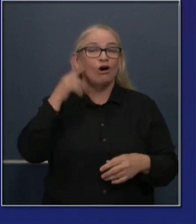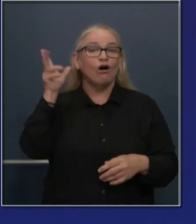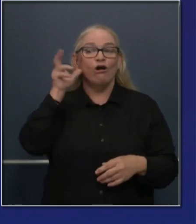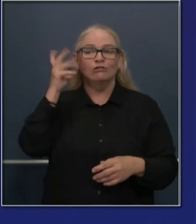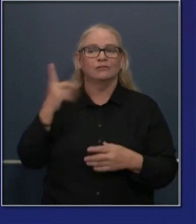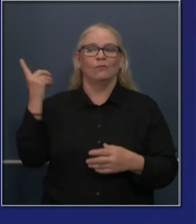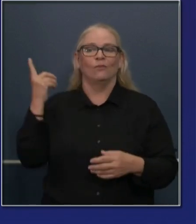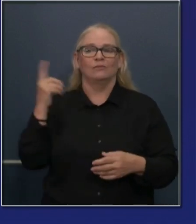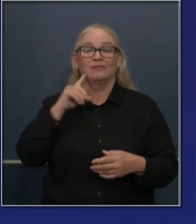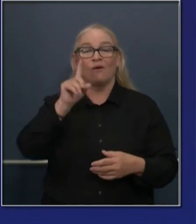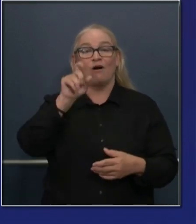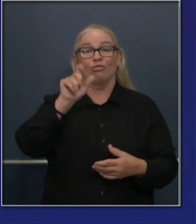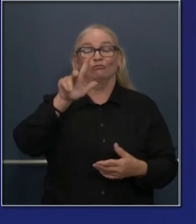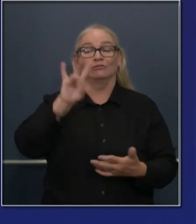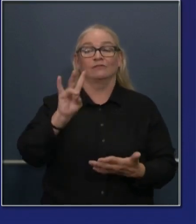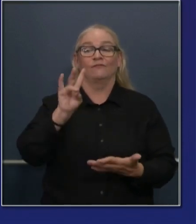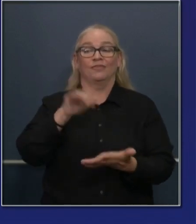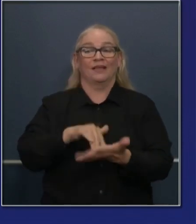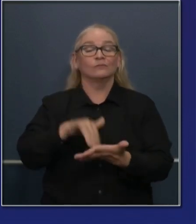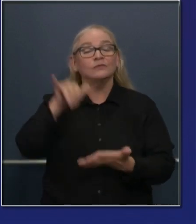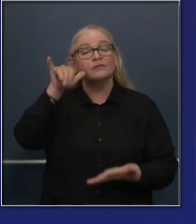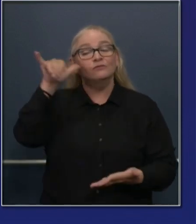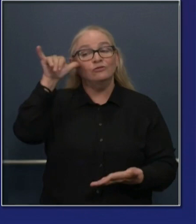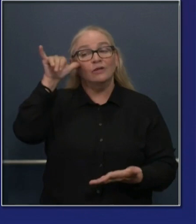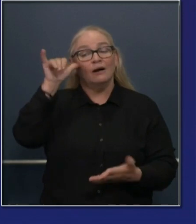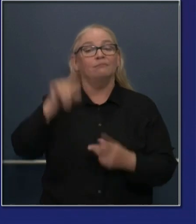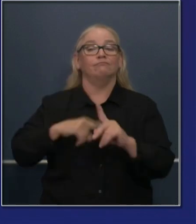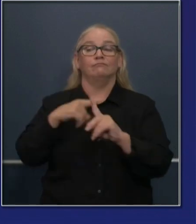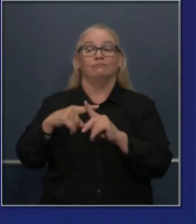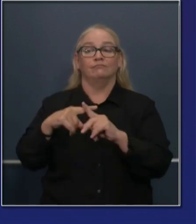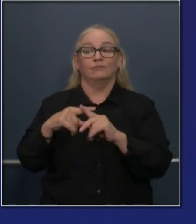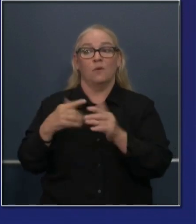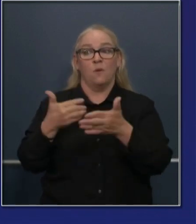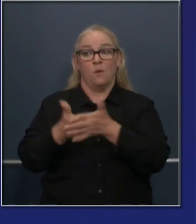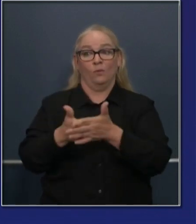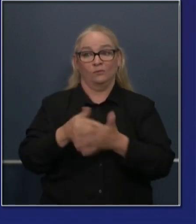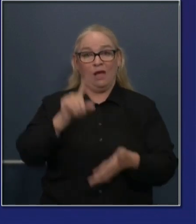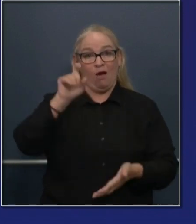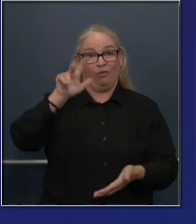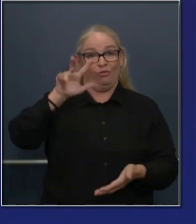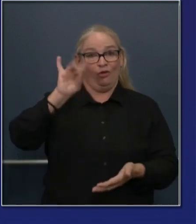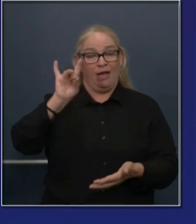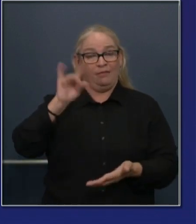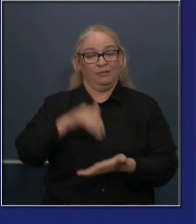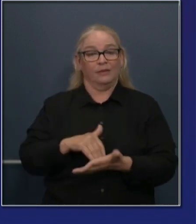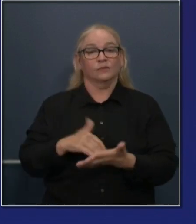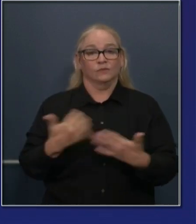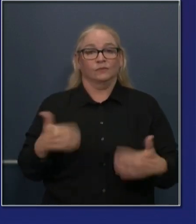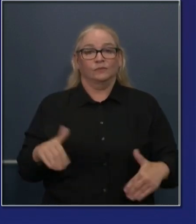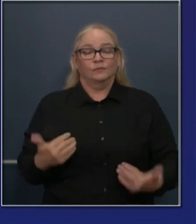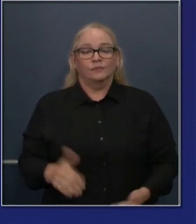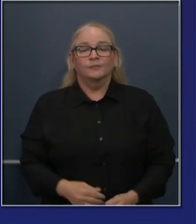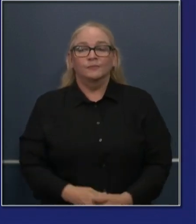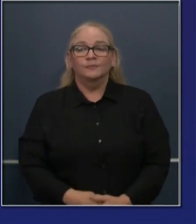137,000 people yesterday, close to 138,000 people yesterday. When we conducted those tests,